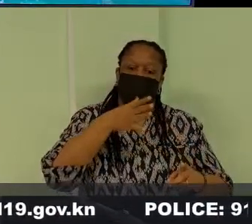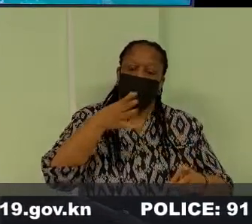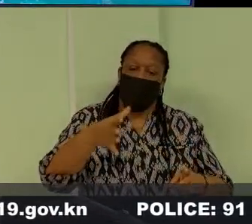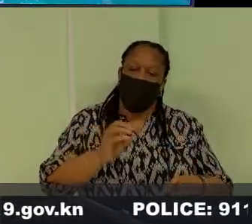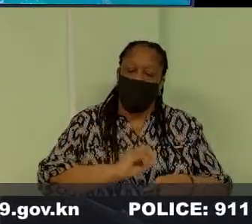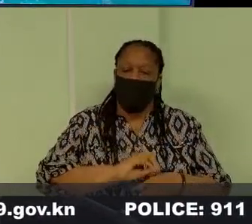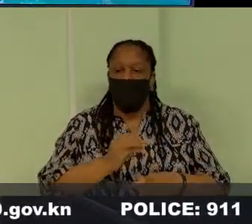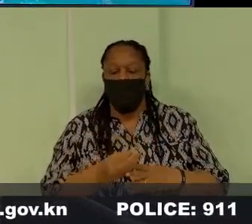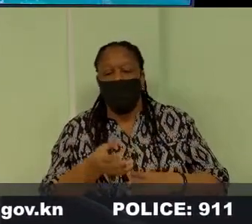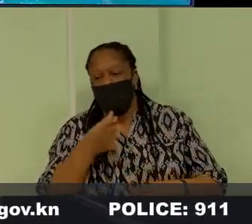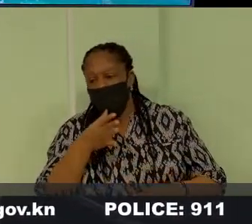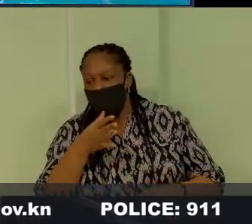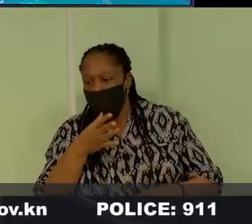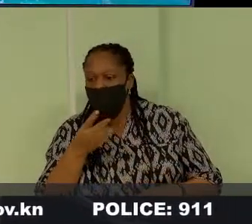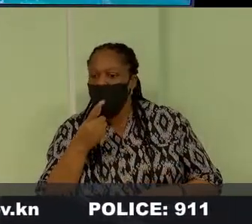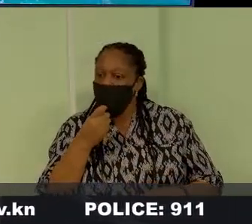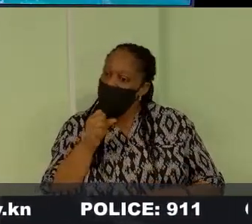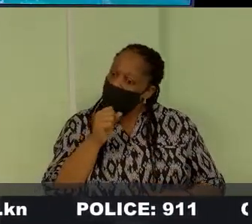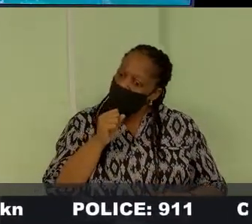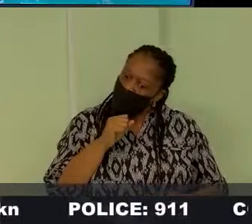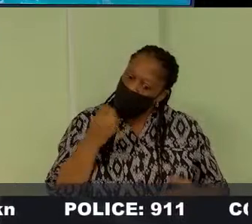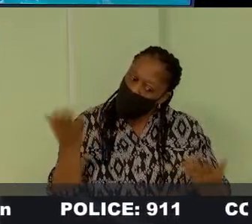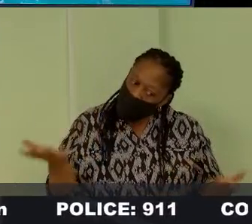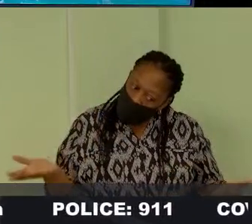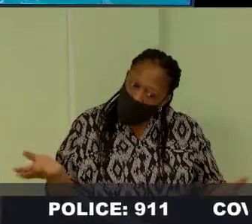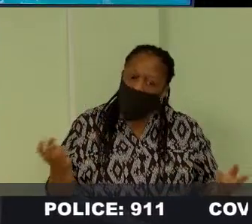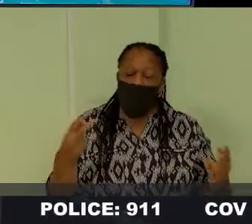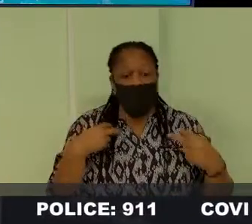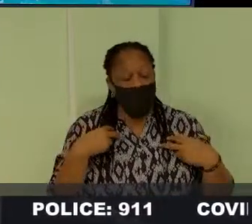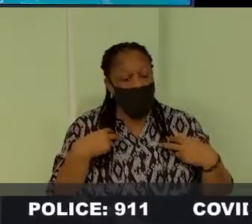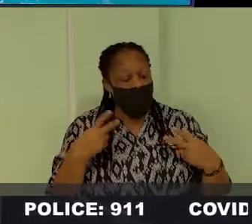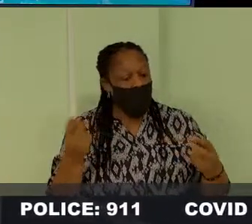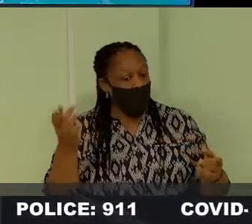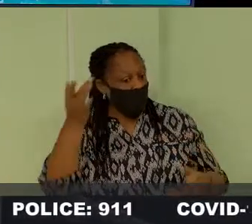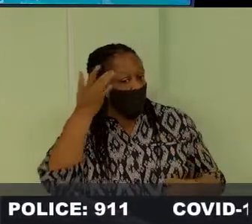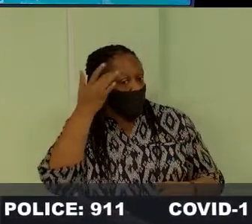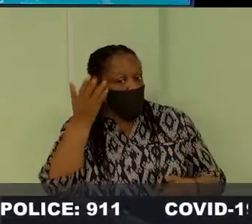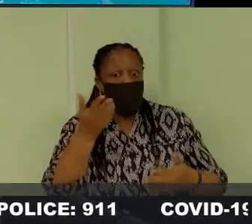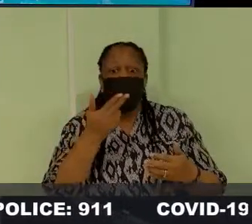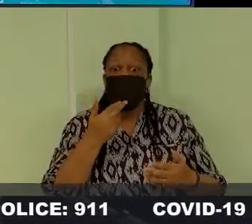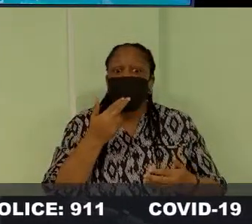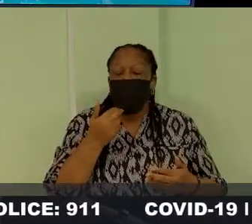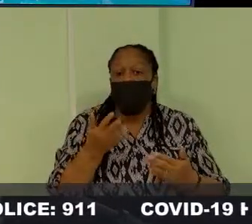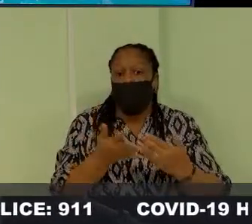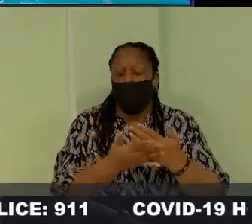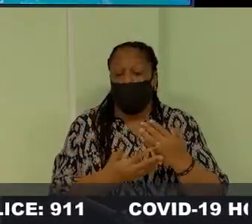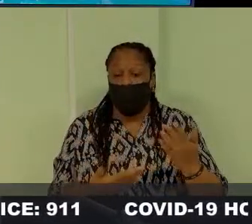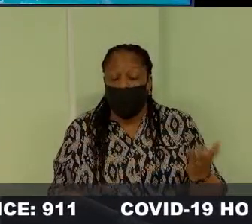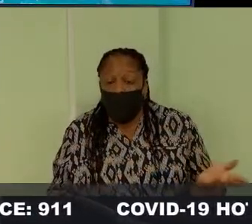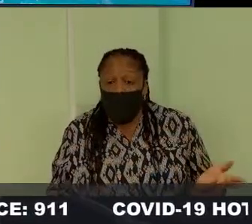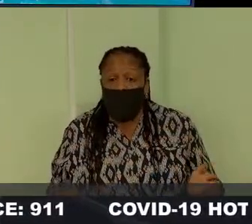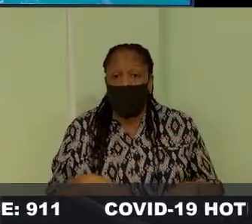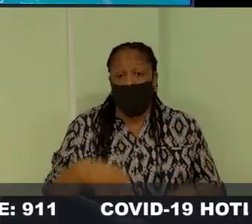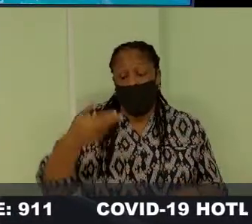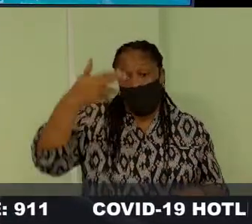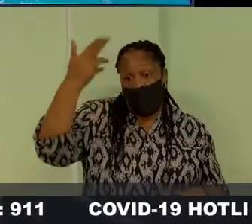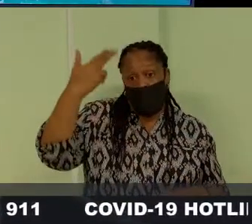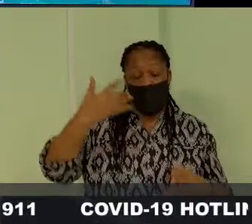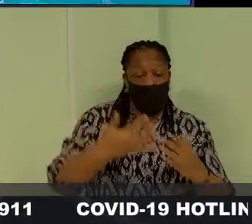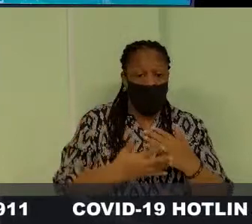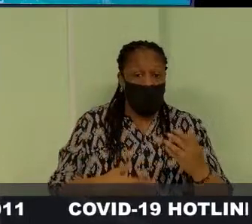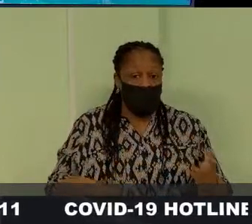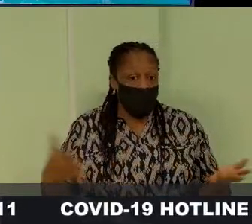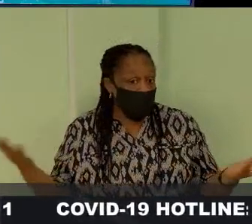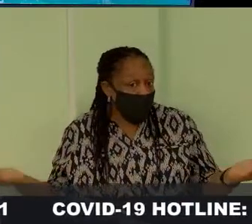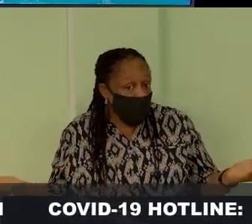is being elderly with a pre-existing condition. And so that's one of the reasons why we continue to focus on educating persons so